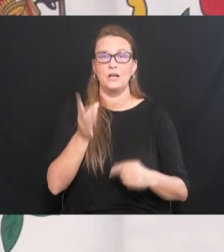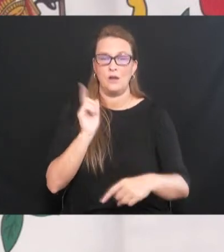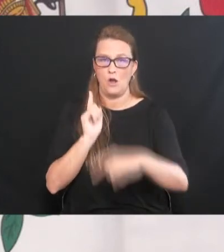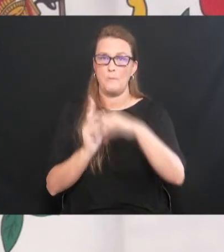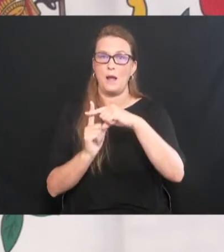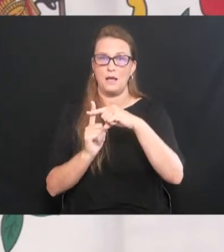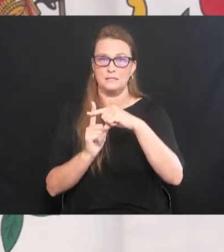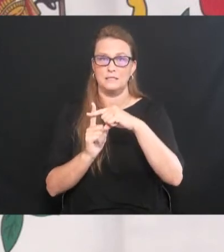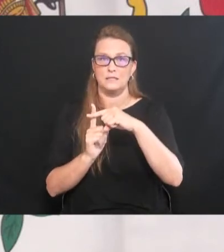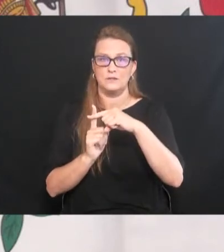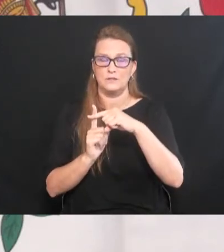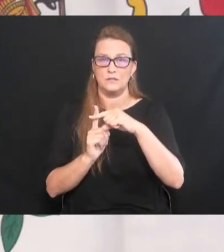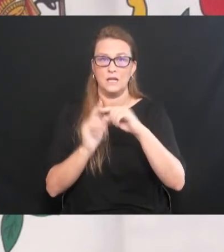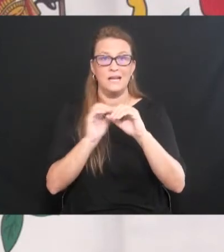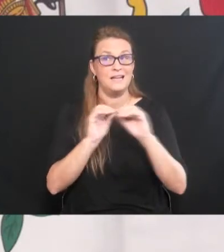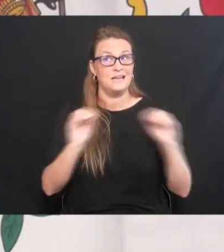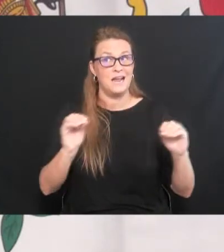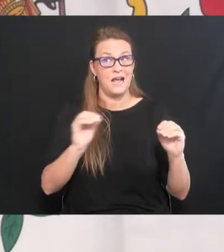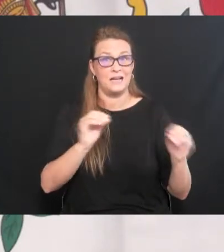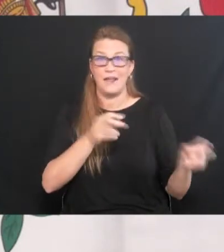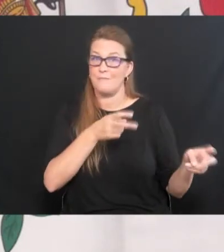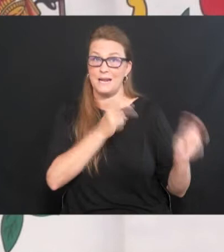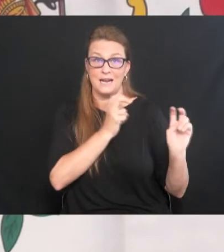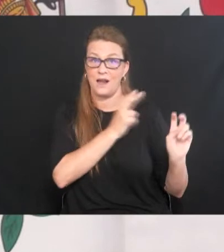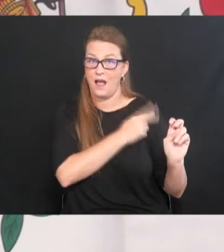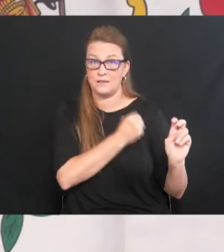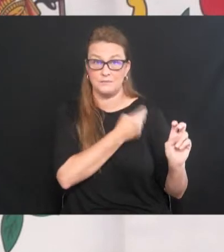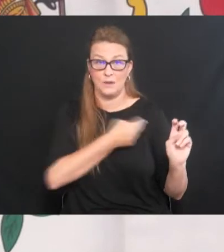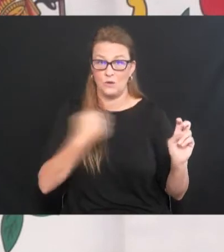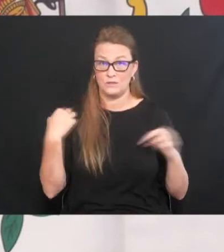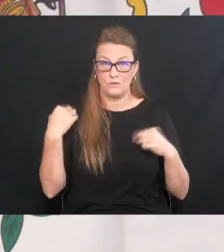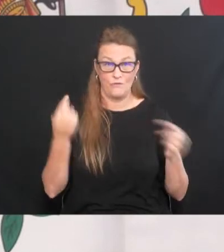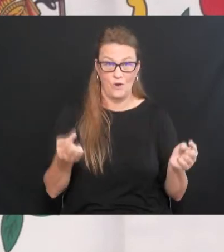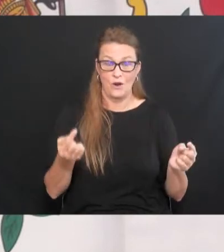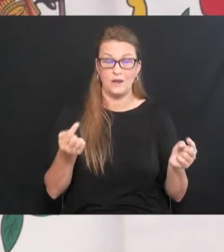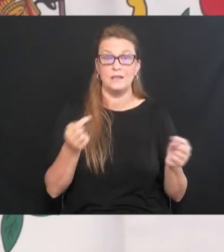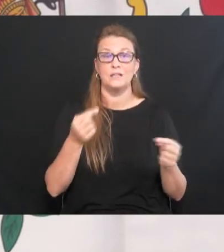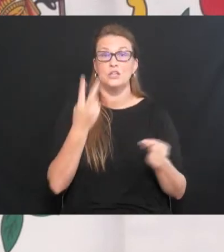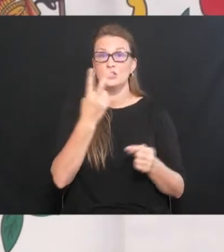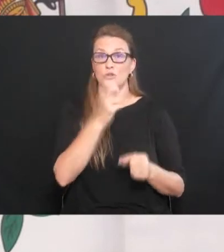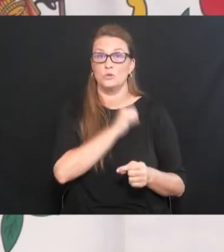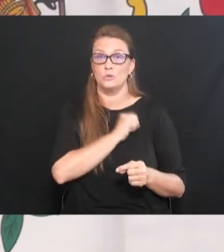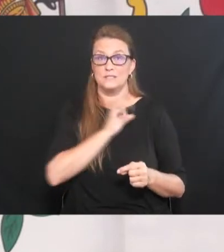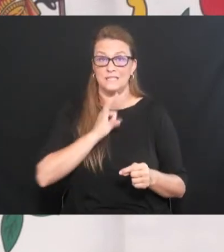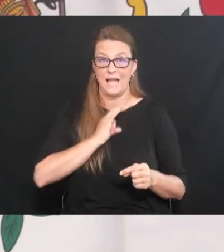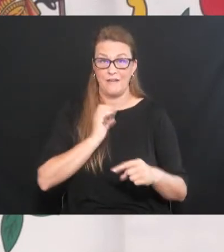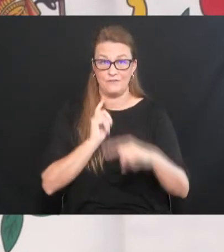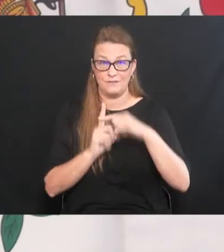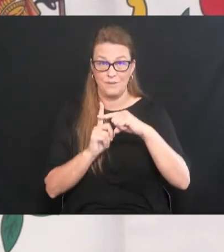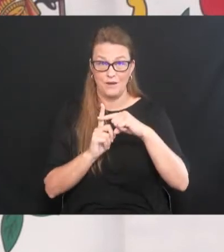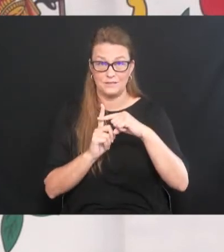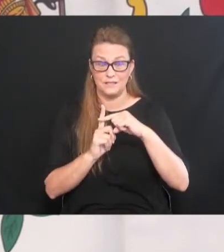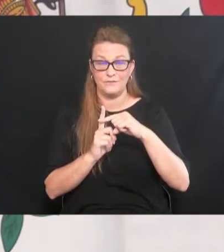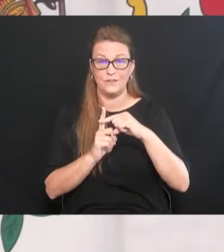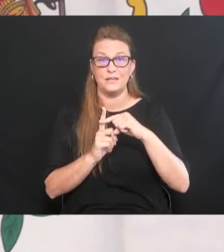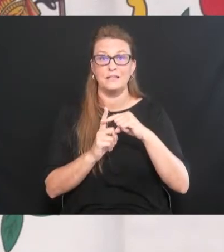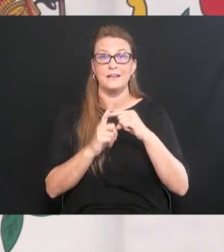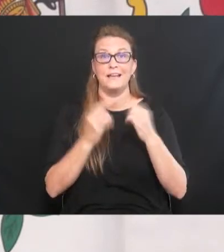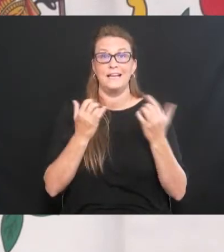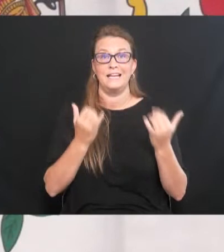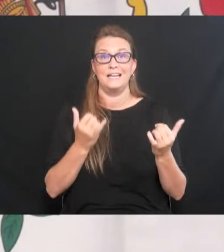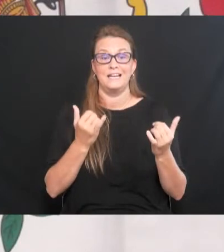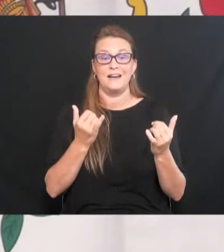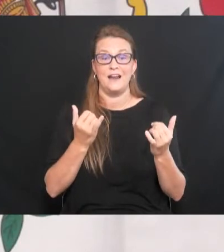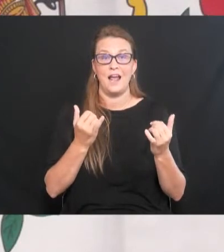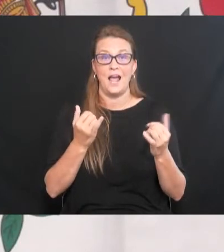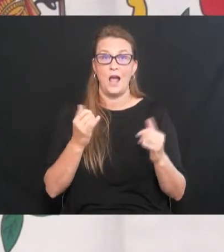positive. None are hospitalized at this time. Additionally, 2 staff members have tested positive, and we're running